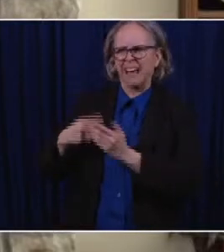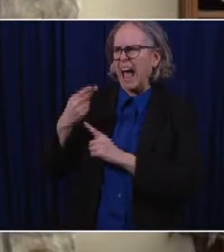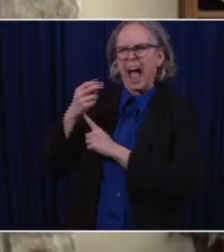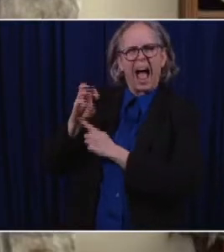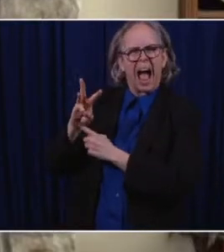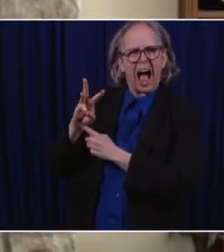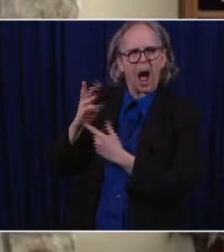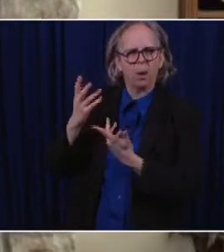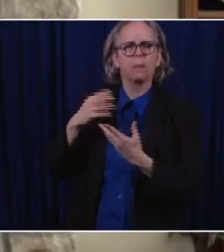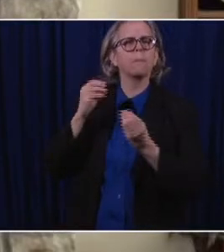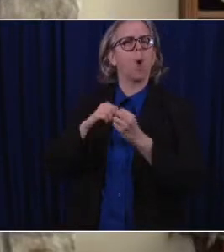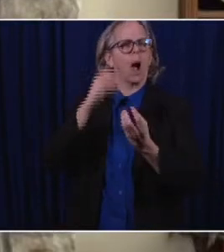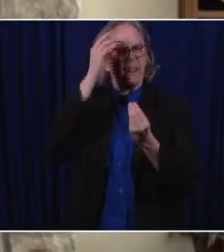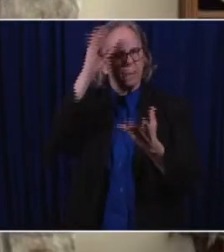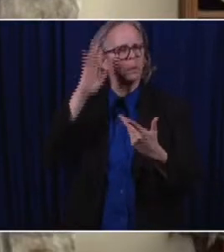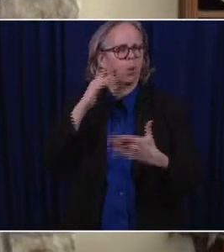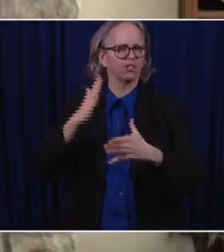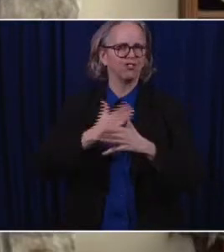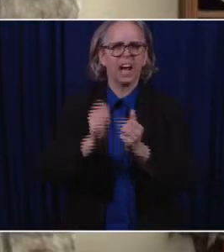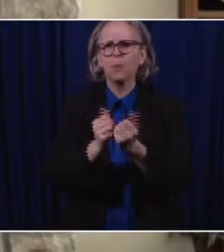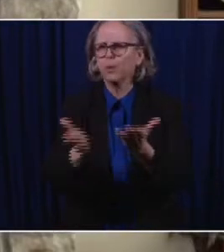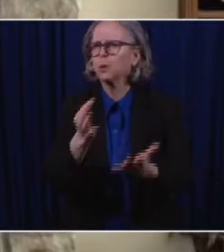answer in a few days.